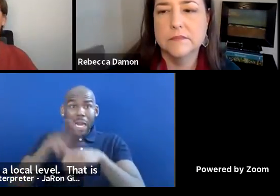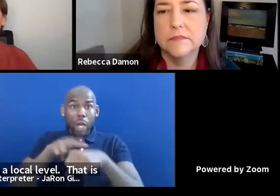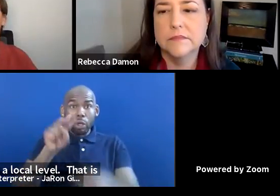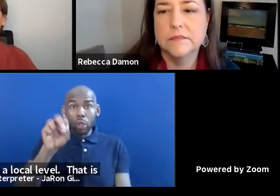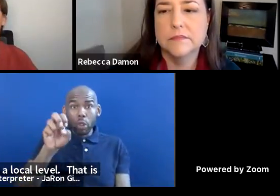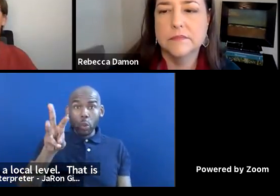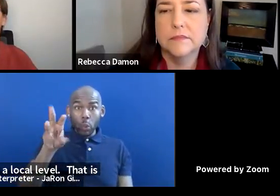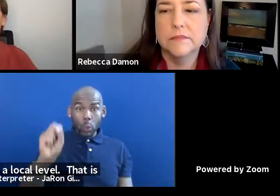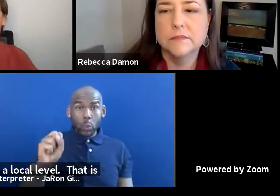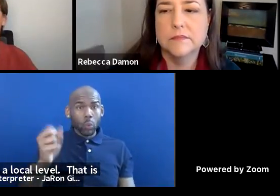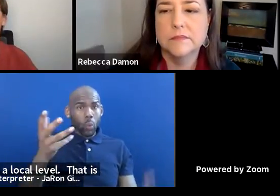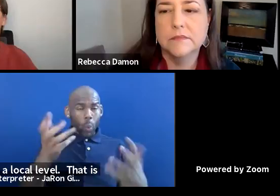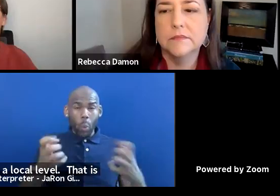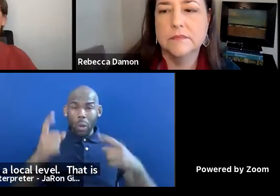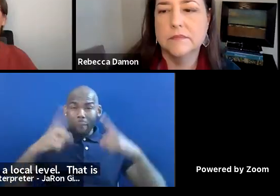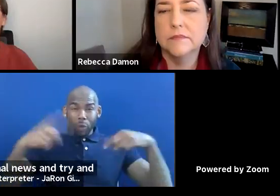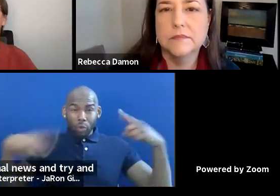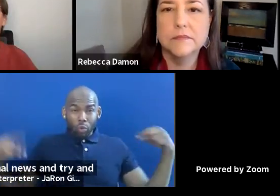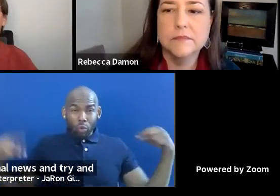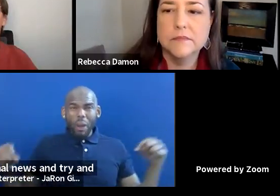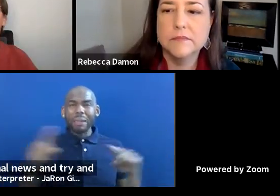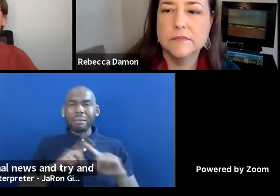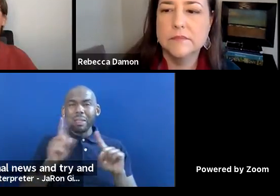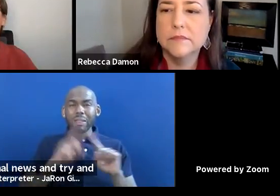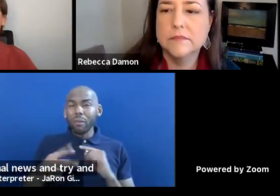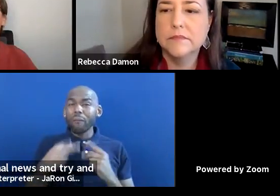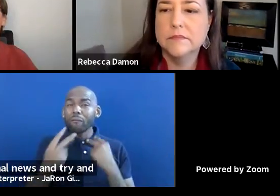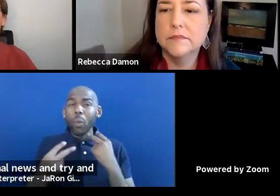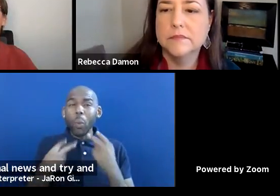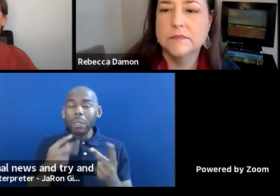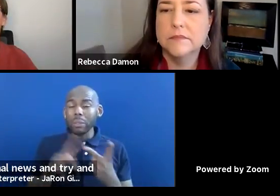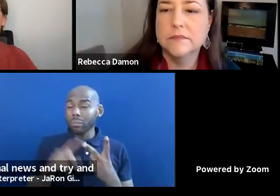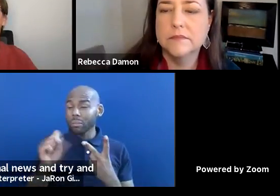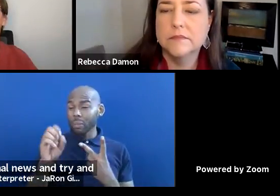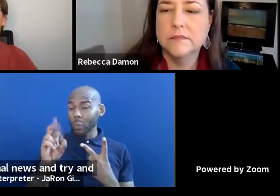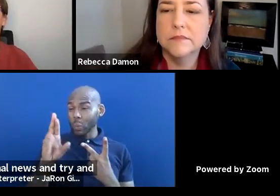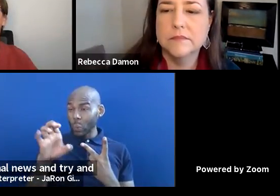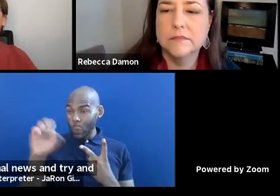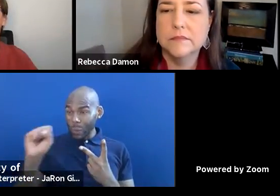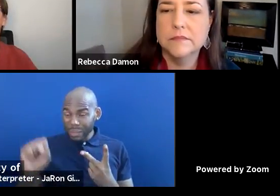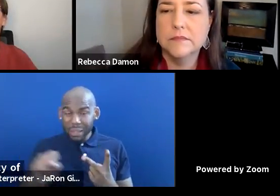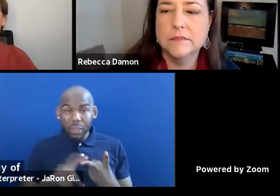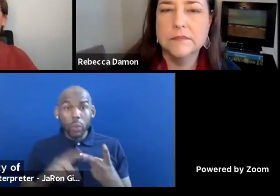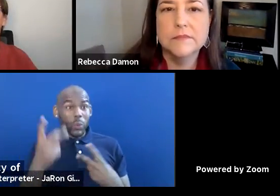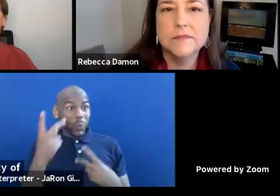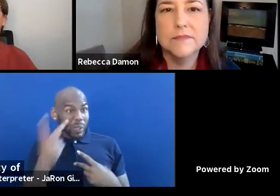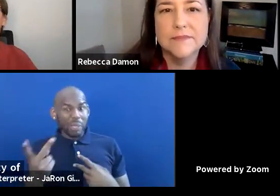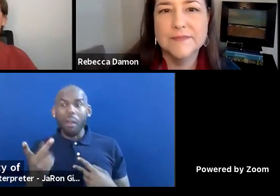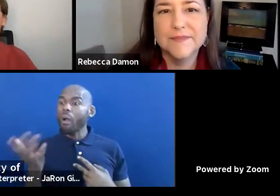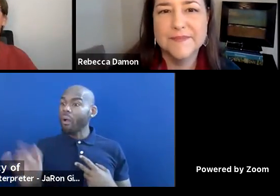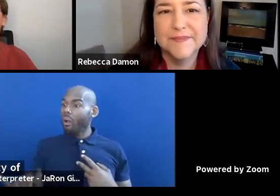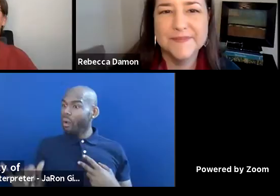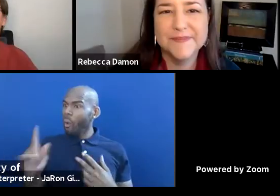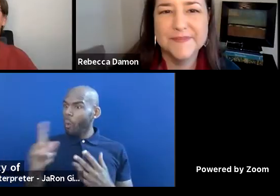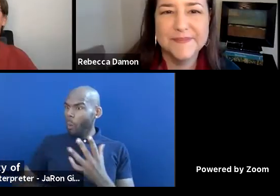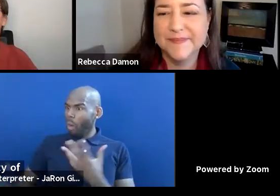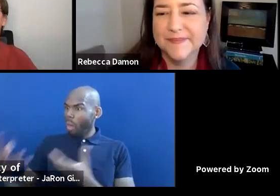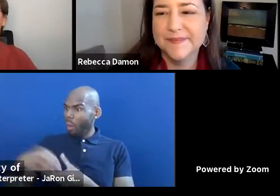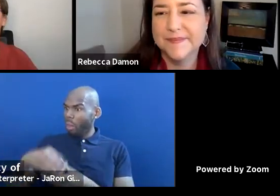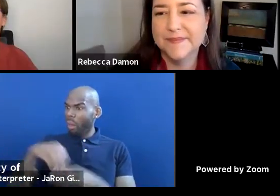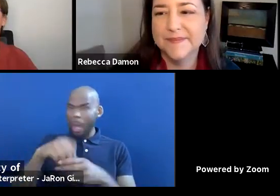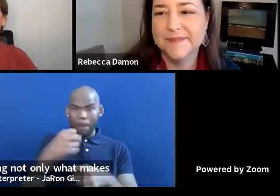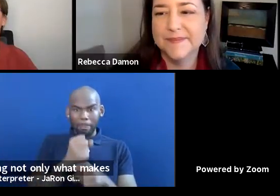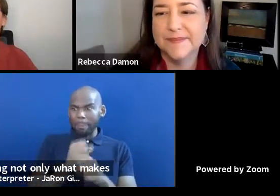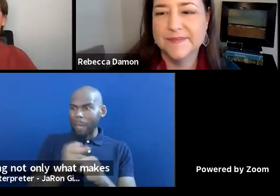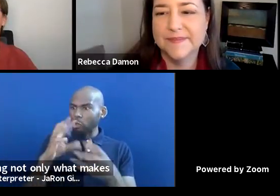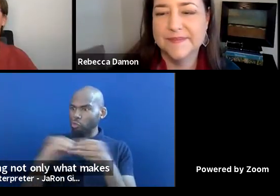get a wide variety of voices and sources. So you're seeing not only what makes a story, what is a story, but also who are